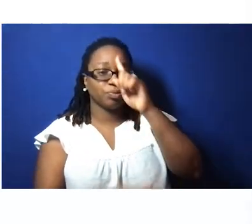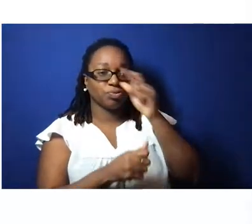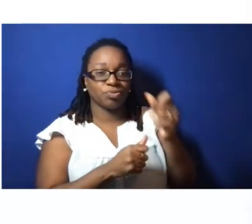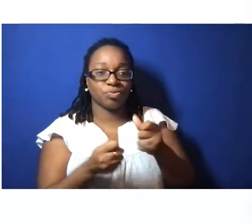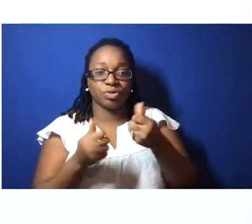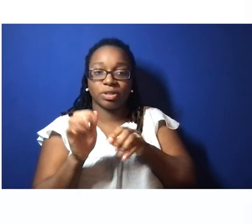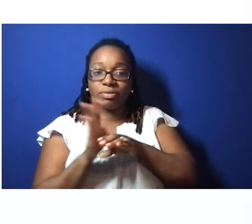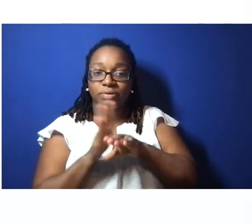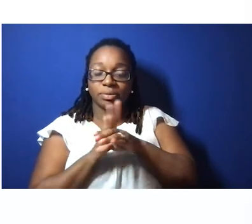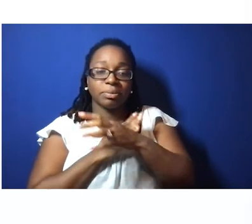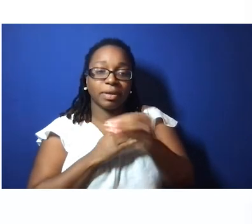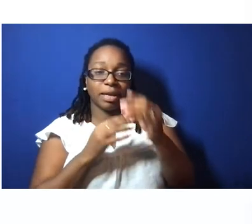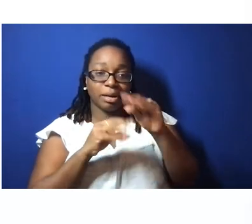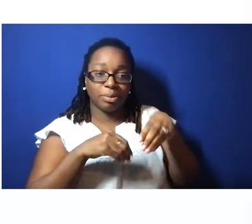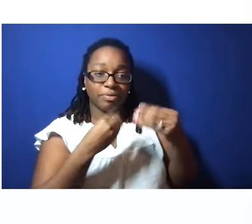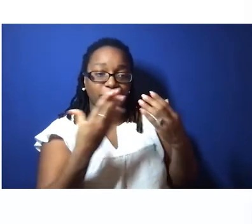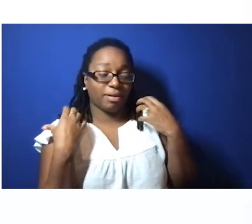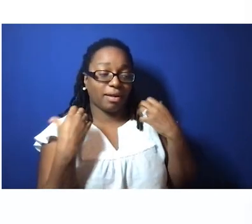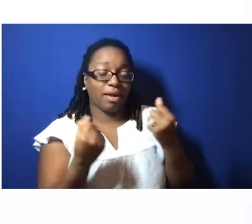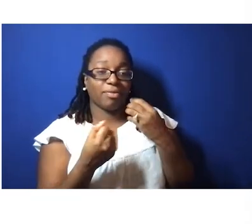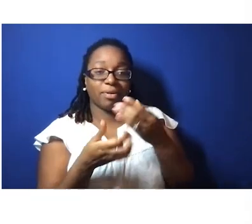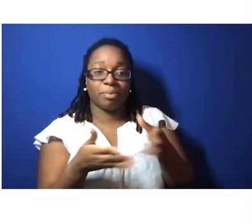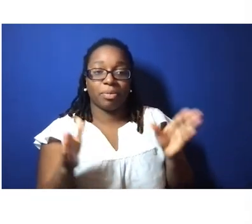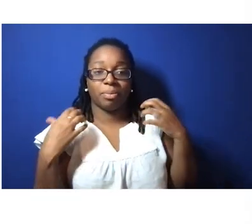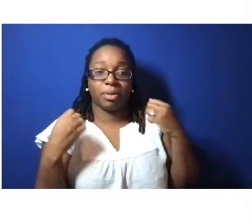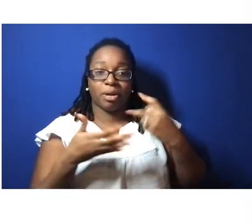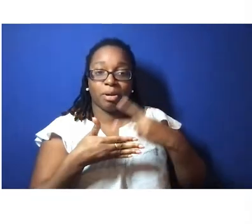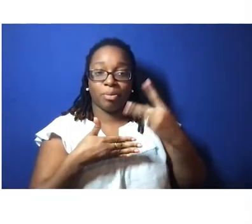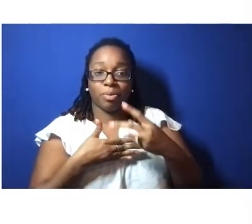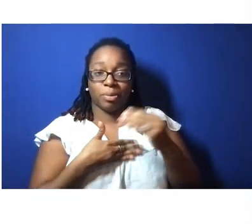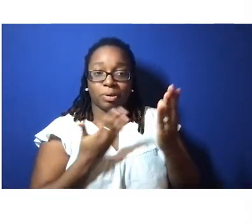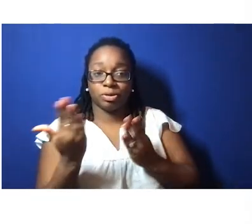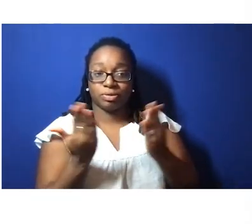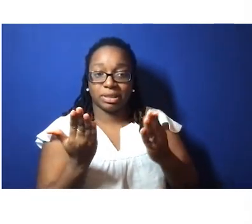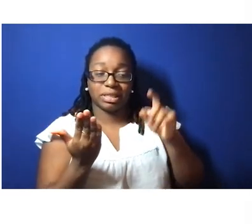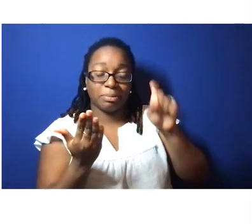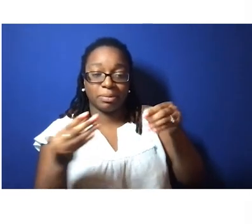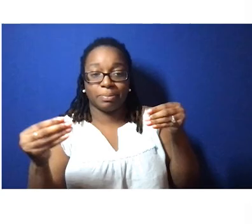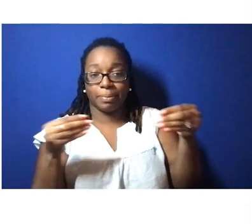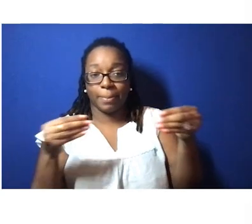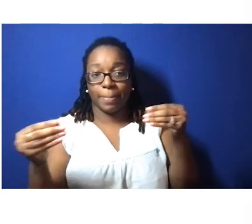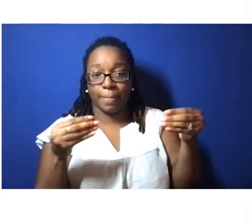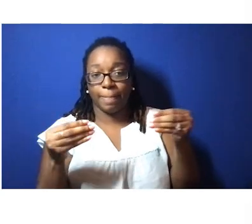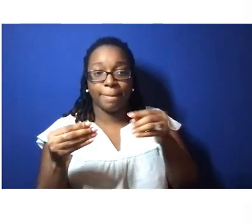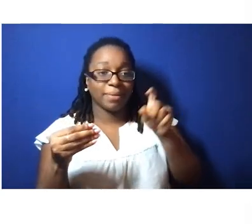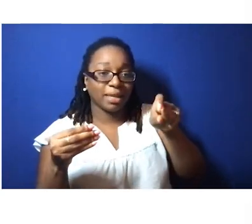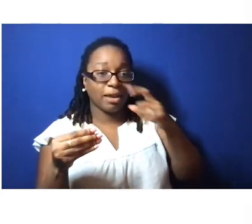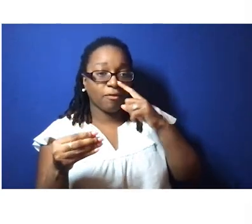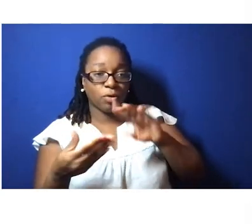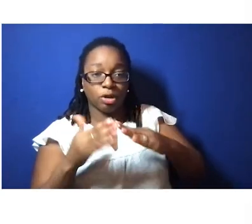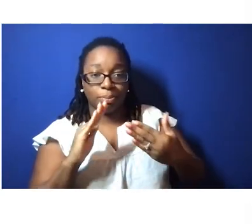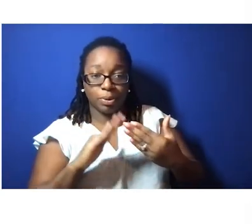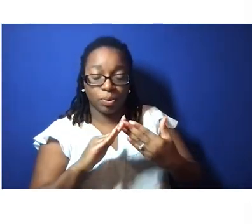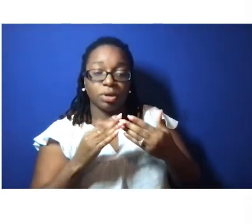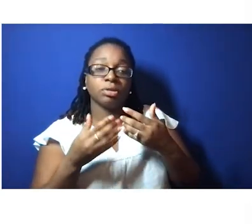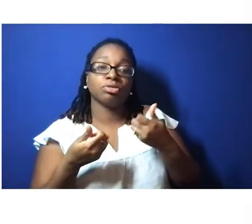Strategies to develop and deliver health and public health programs and services must be flexible to the